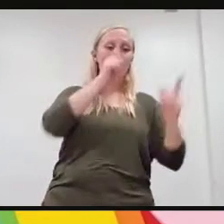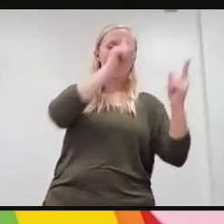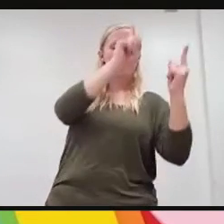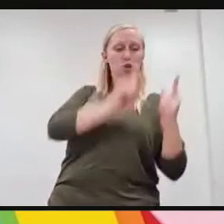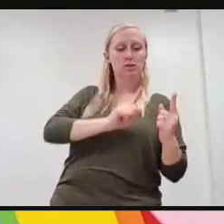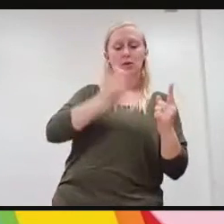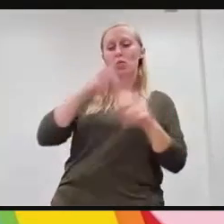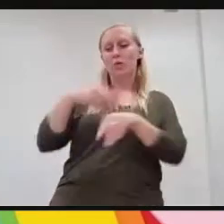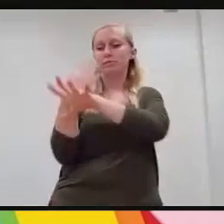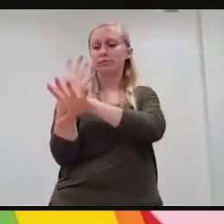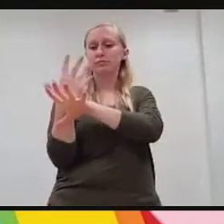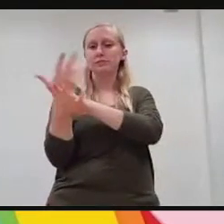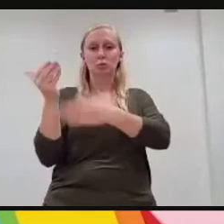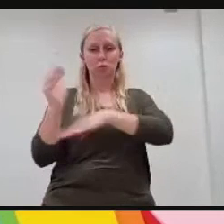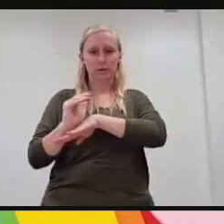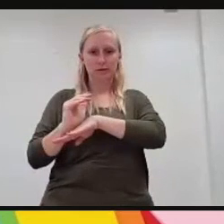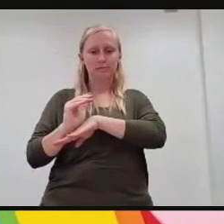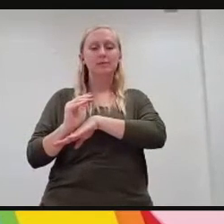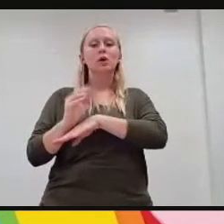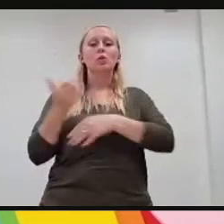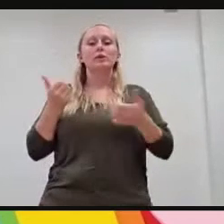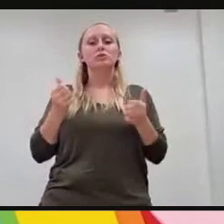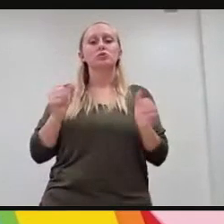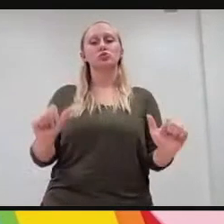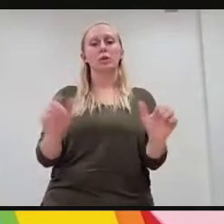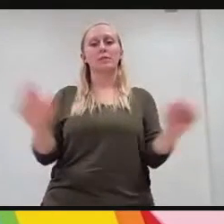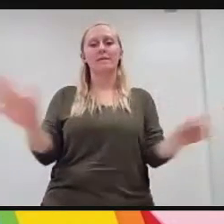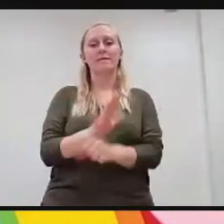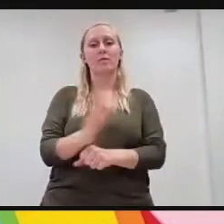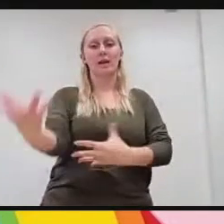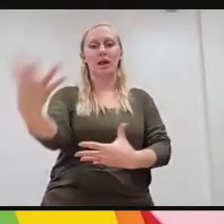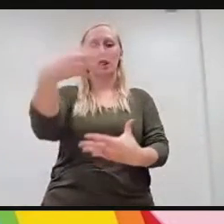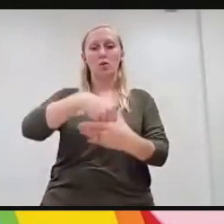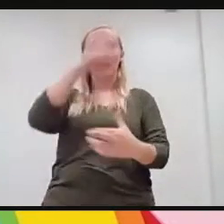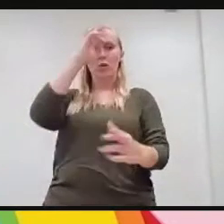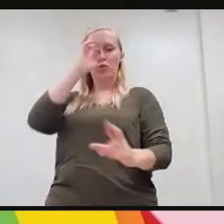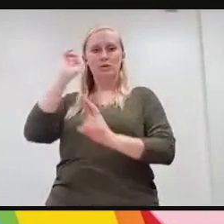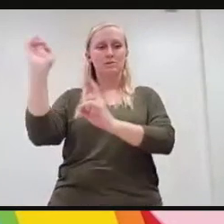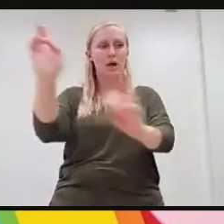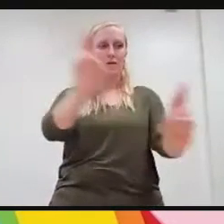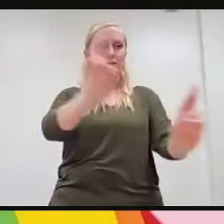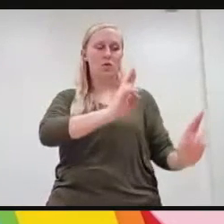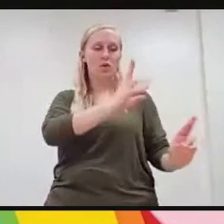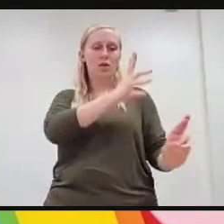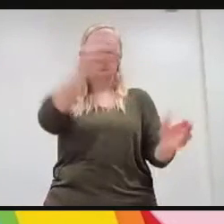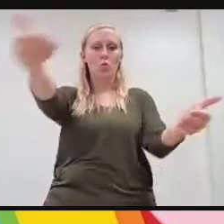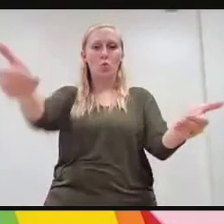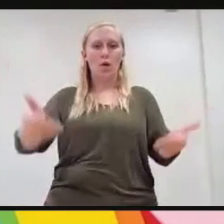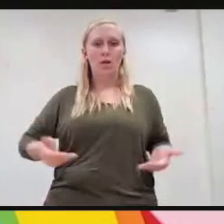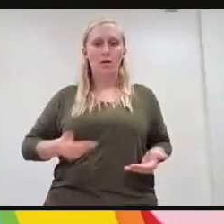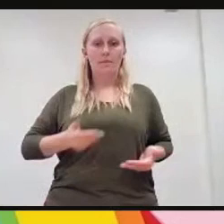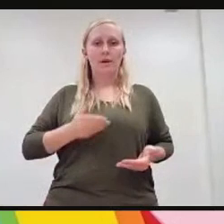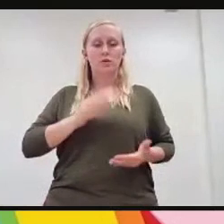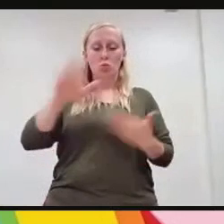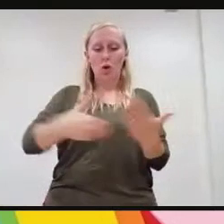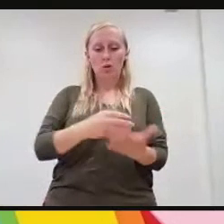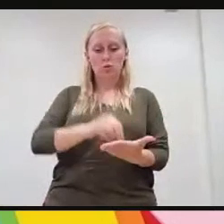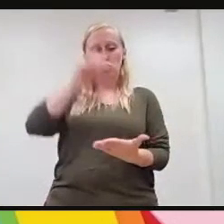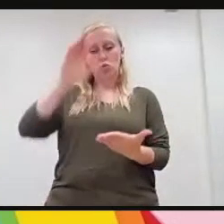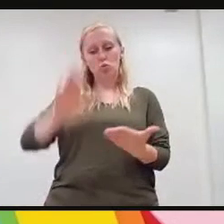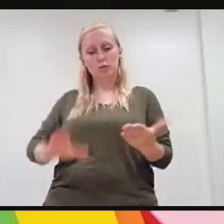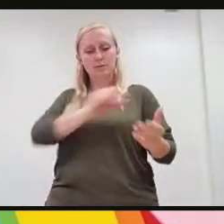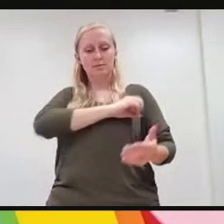or virtual as we are tonight, we strive to be inclusive, respectful, and welcoming to our students,